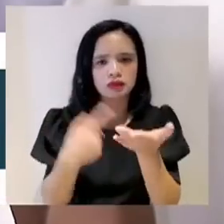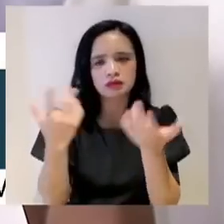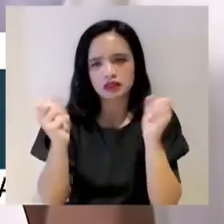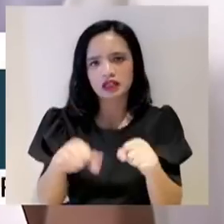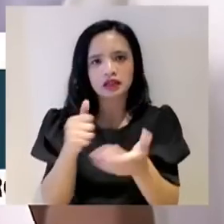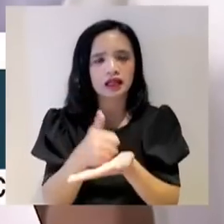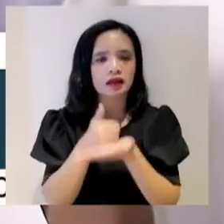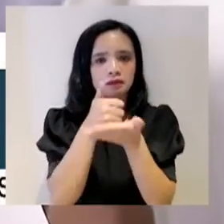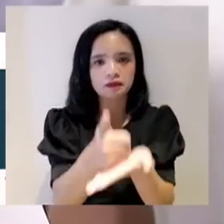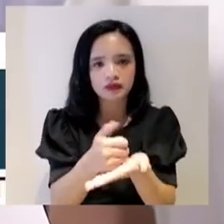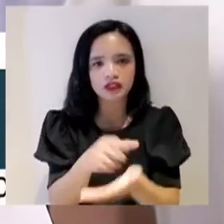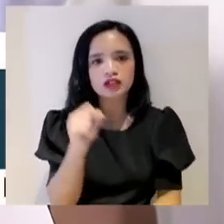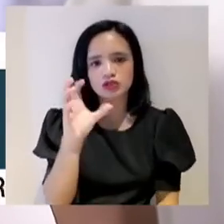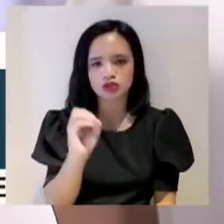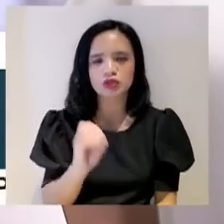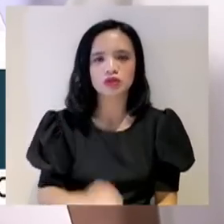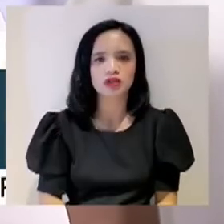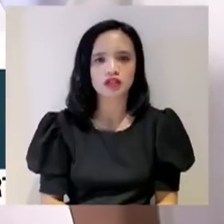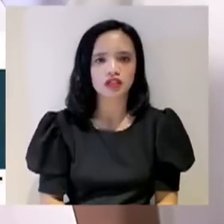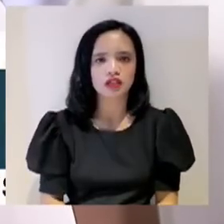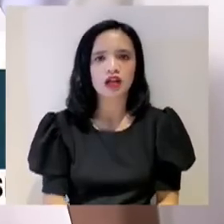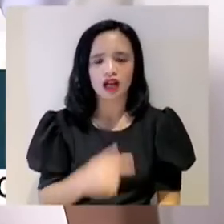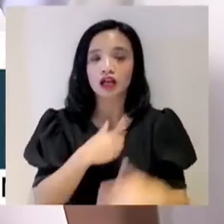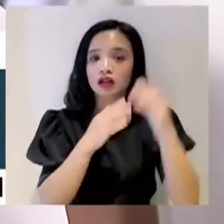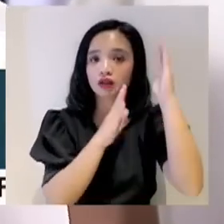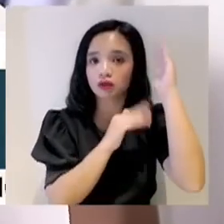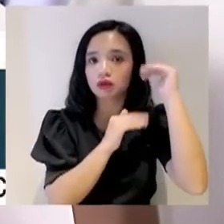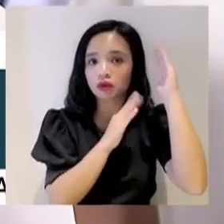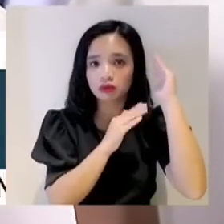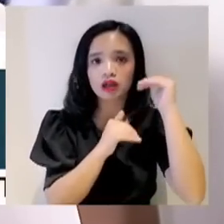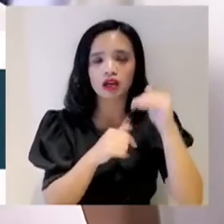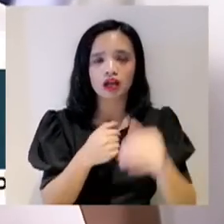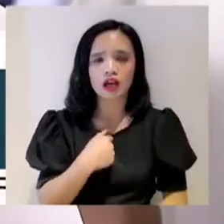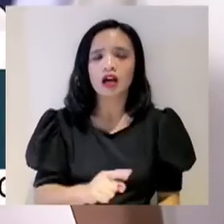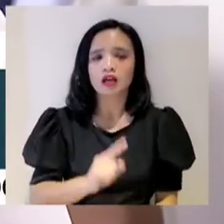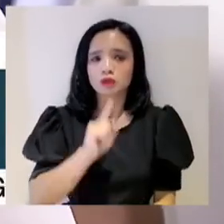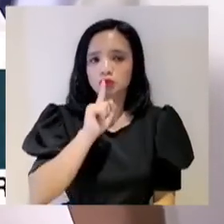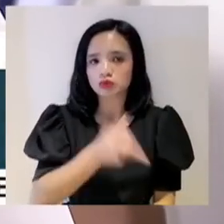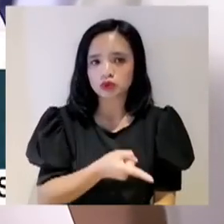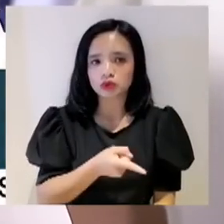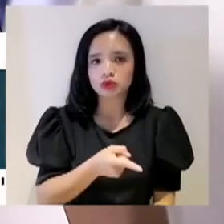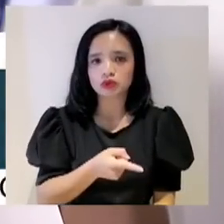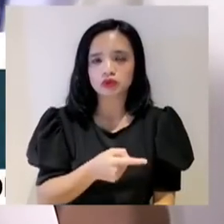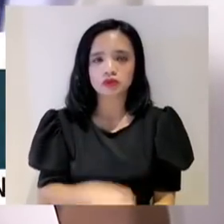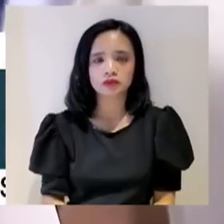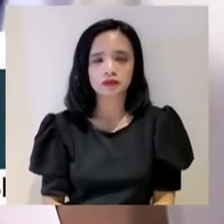So I hope, I am sure that that